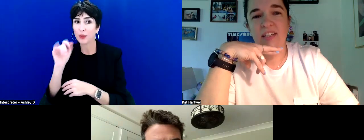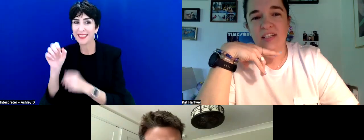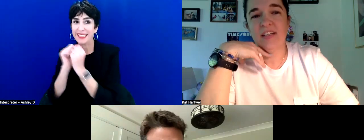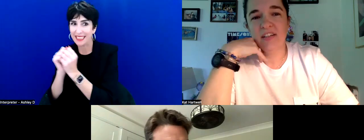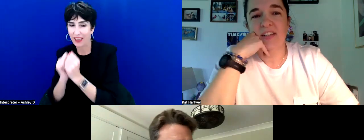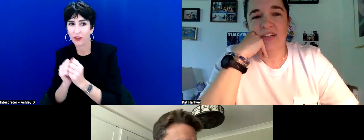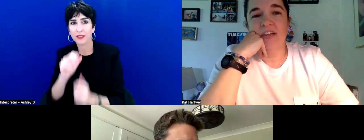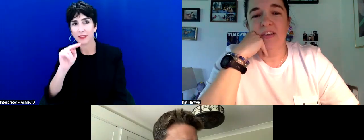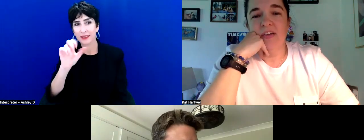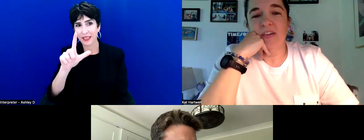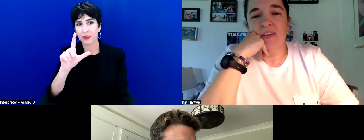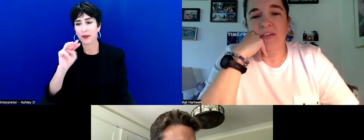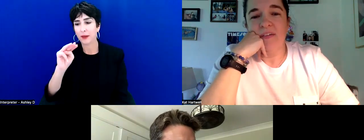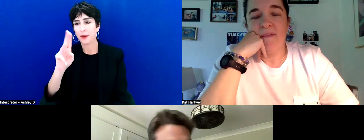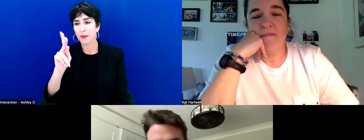with him.